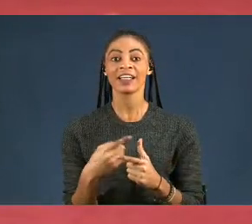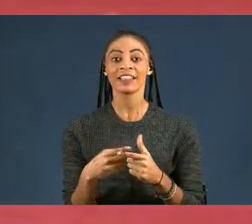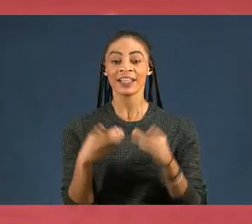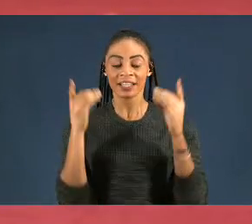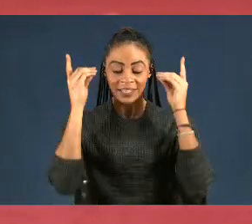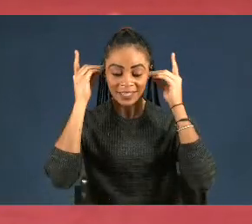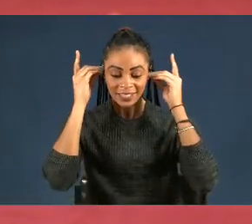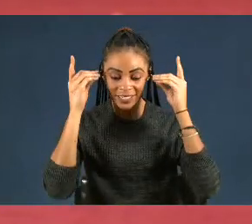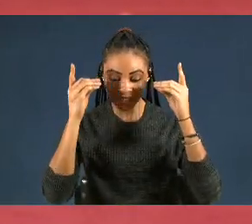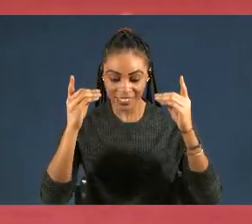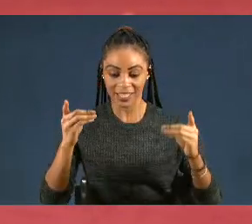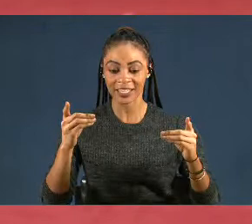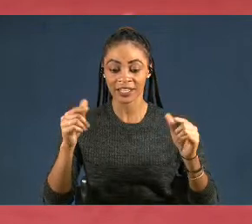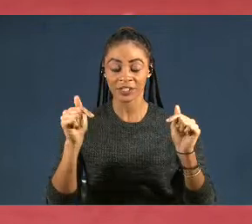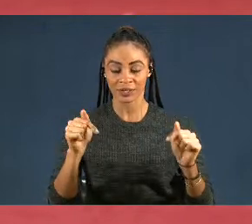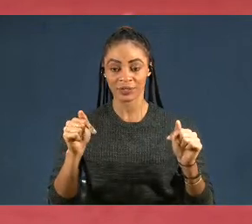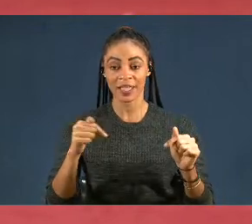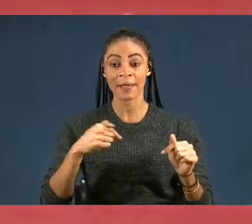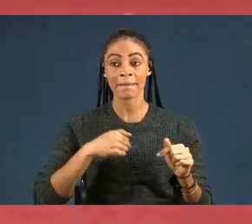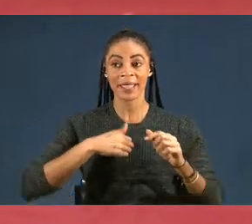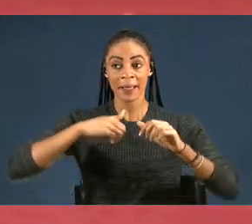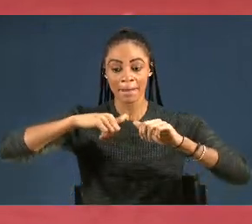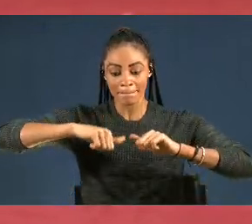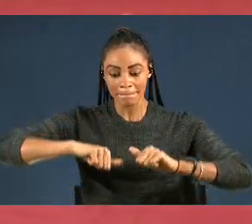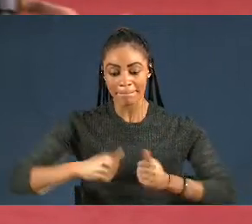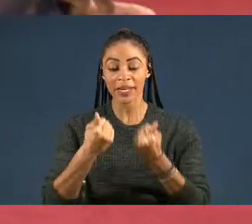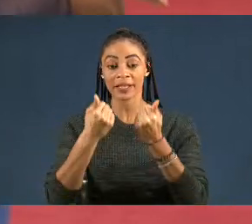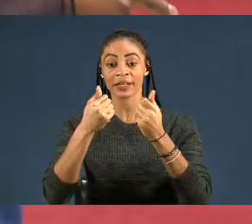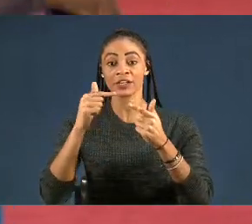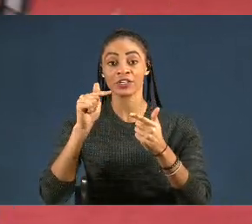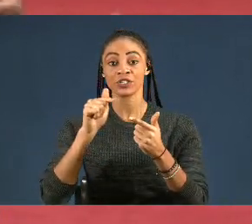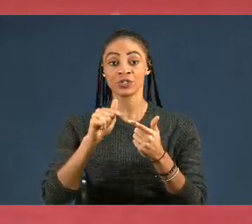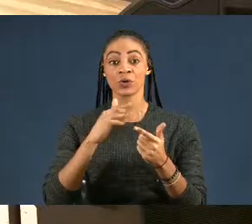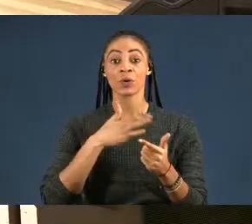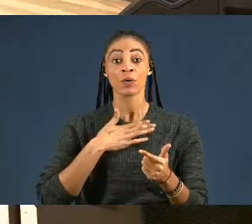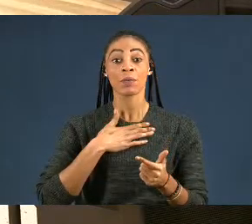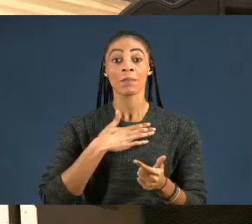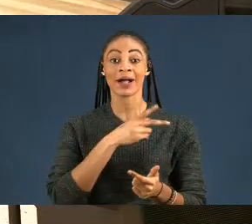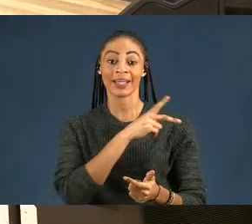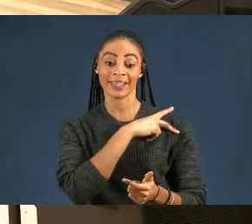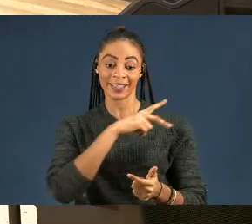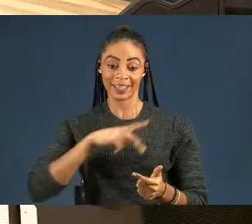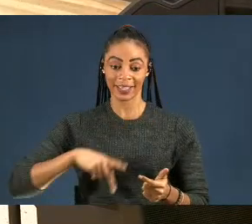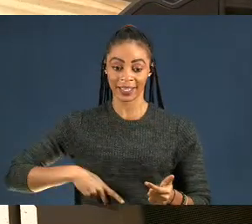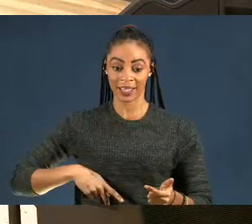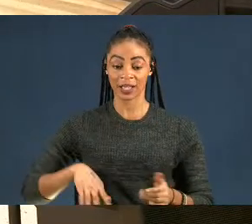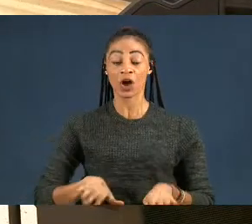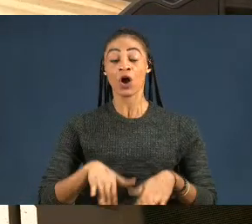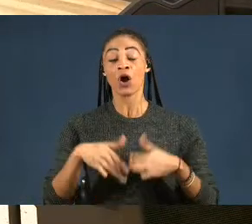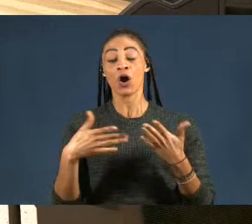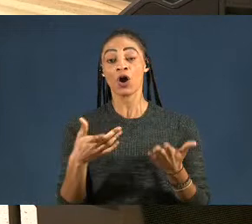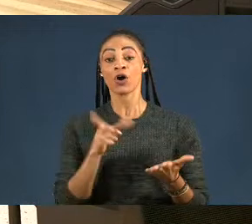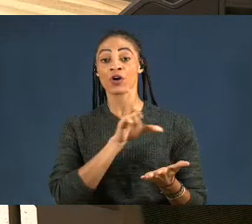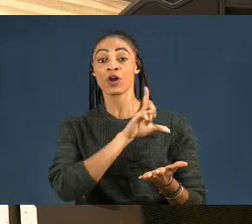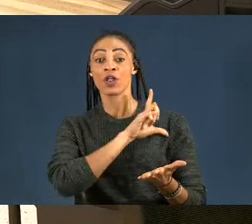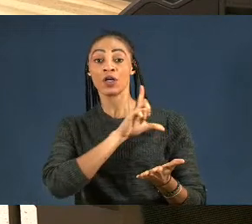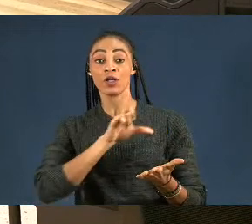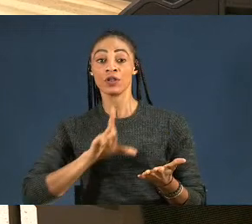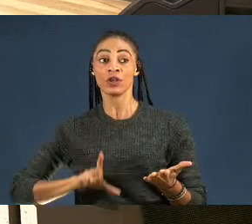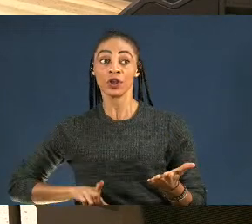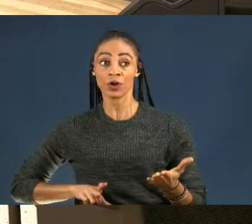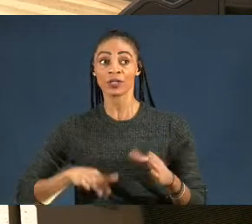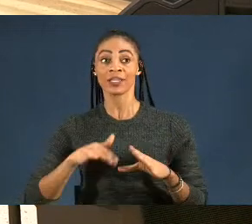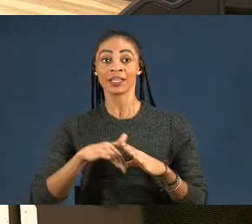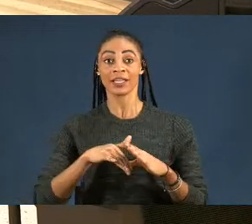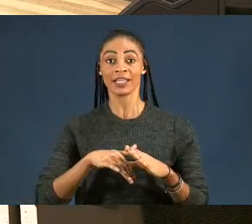king in my house, to my Lord in the house. You know, even Sarah called her husband